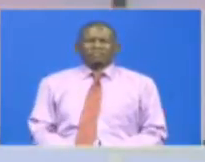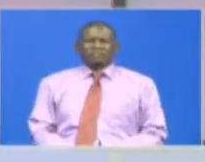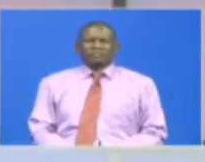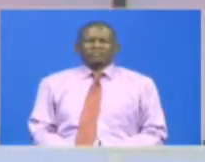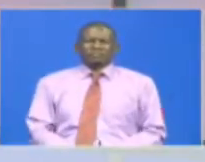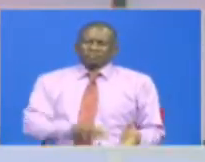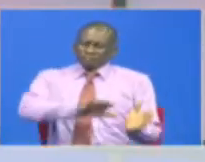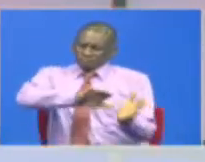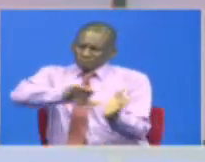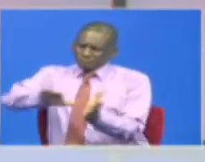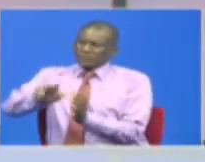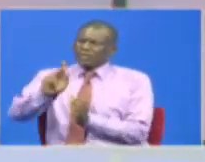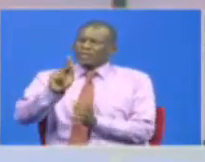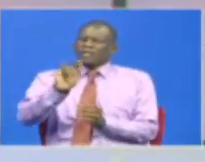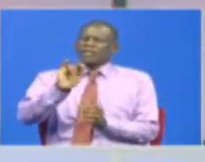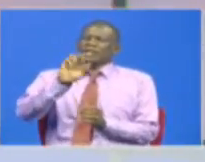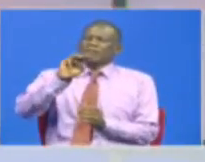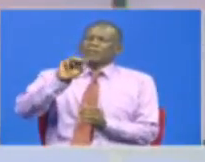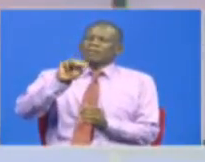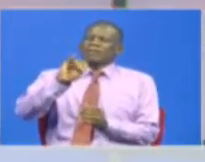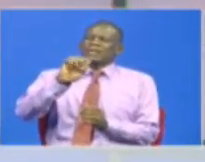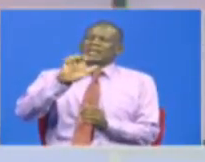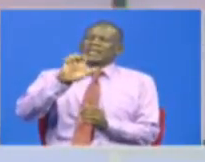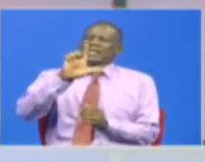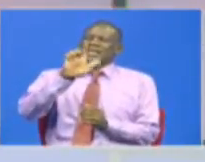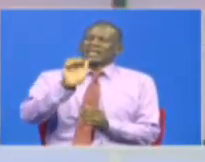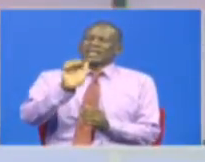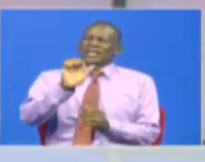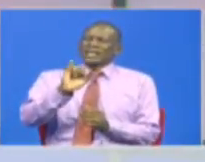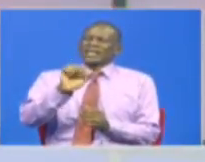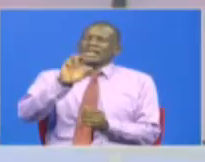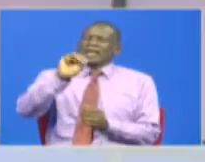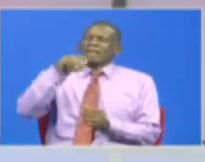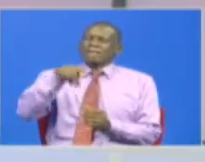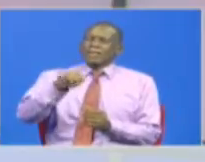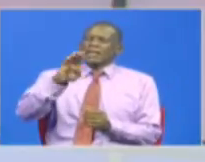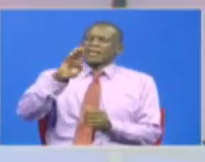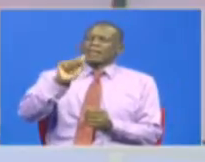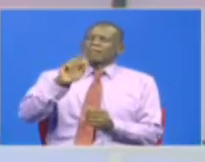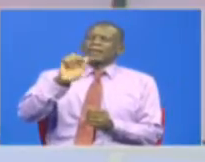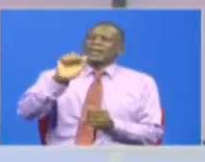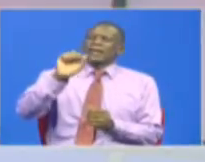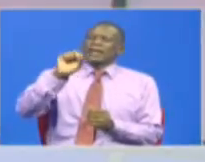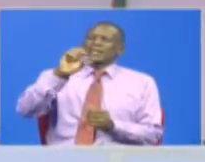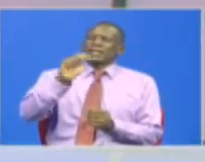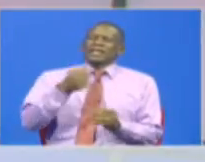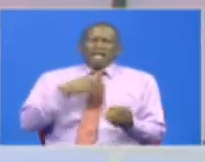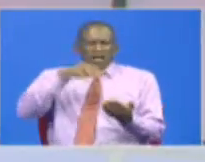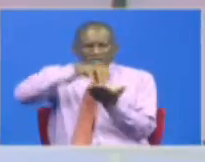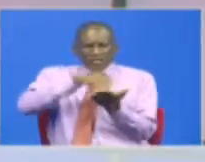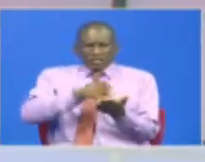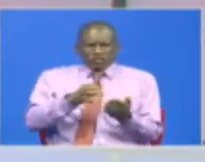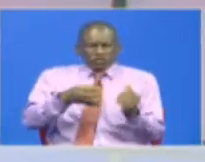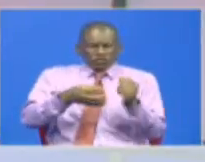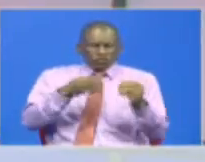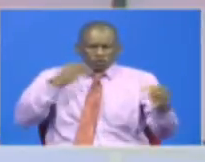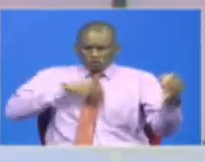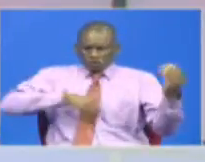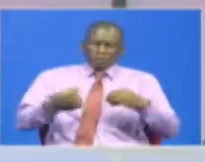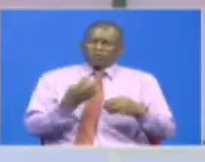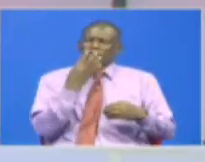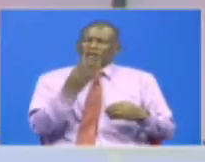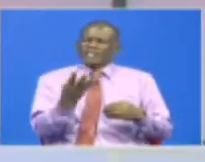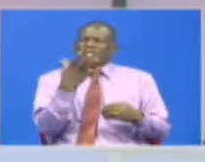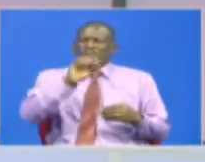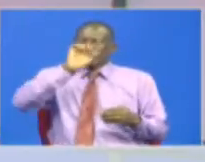Elsewhere, Kimilili MP Didmus Barasa has been charged with defrauding a businessman of 450,000 shillings in